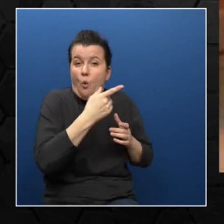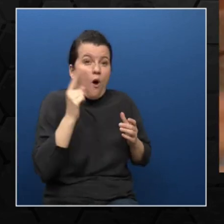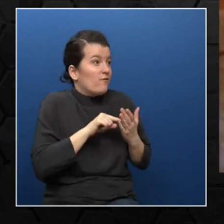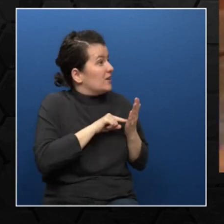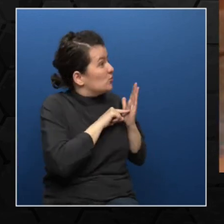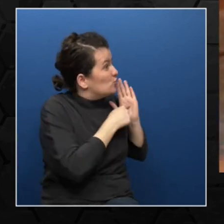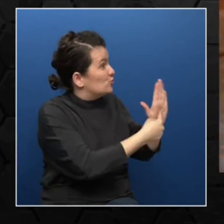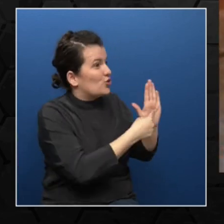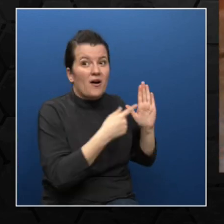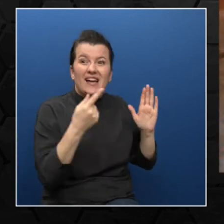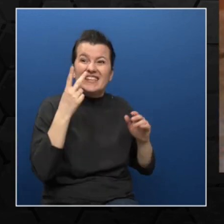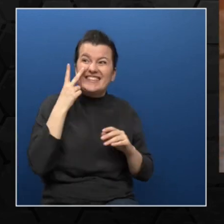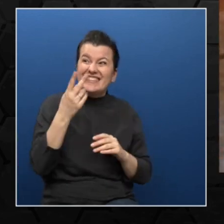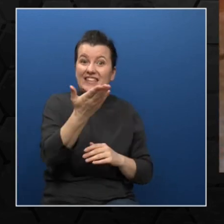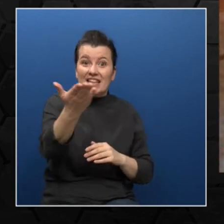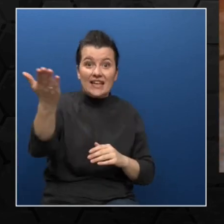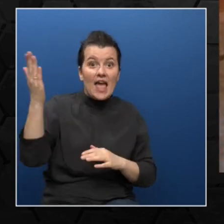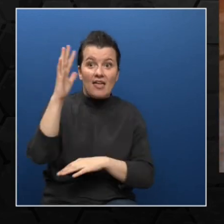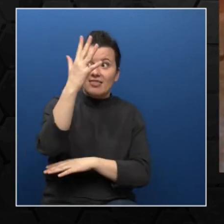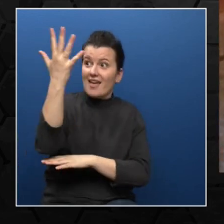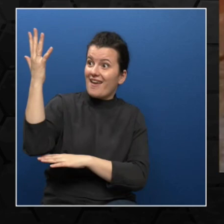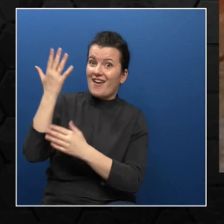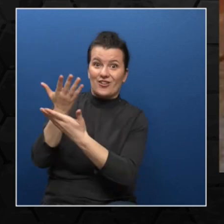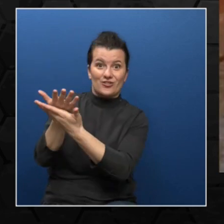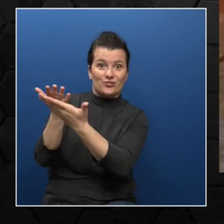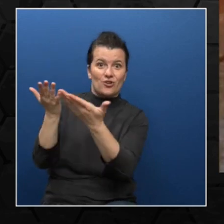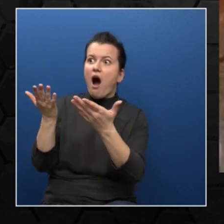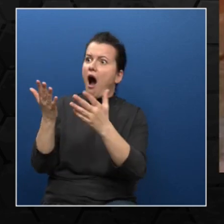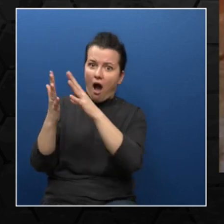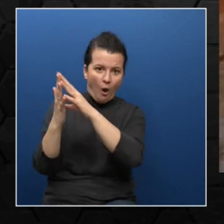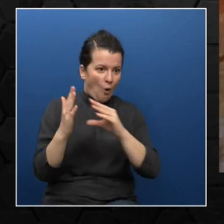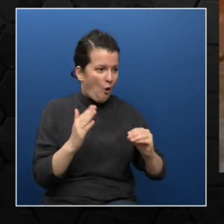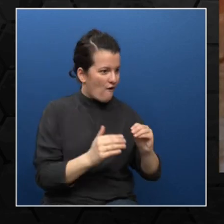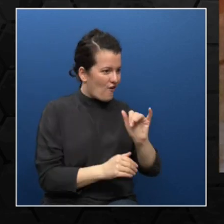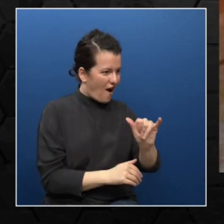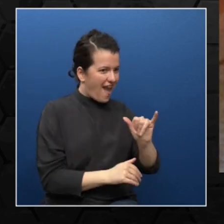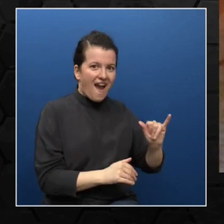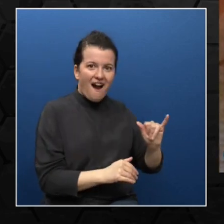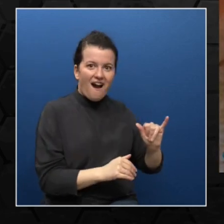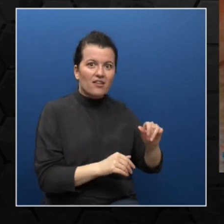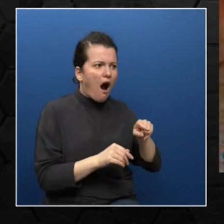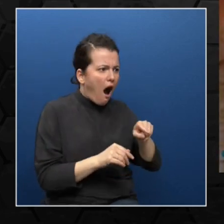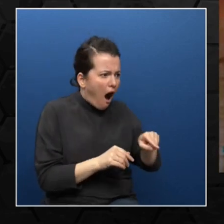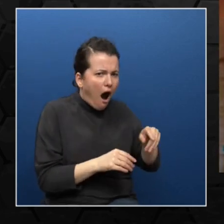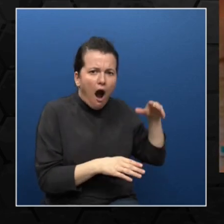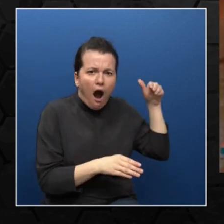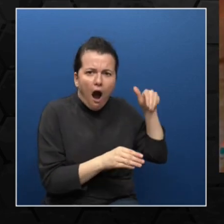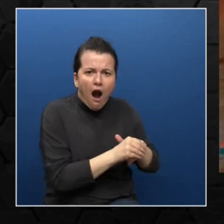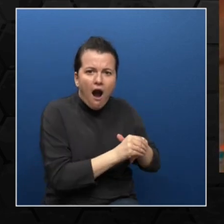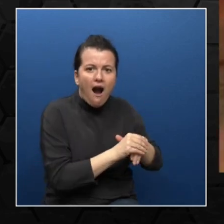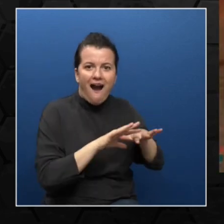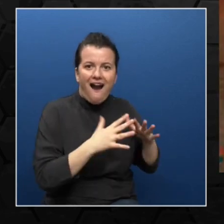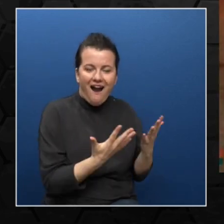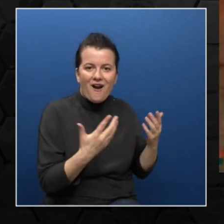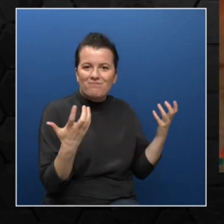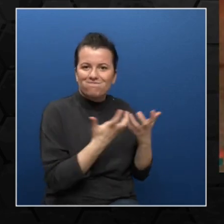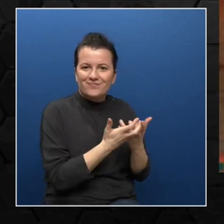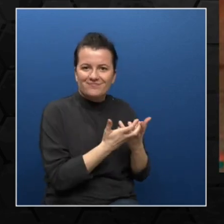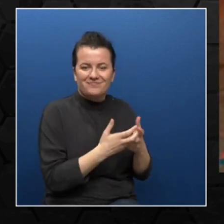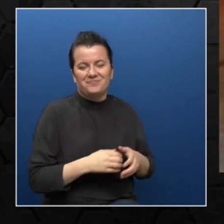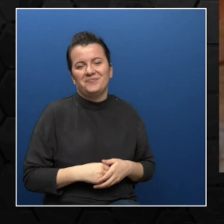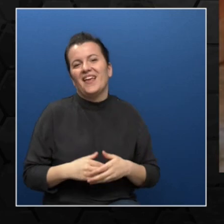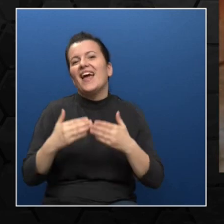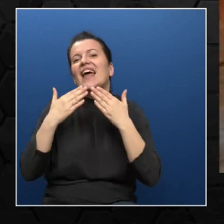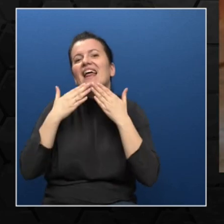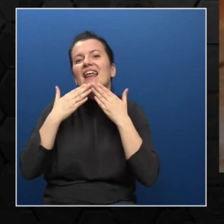this directly plays into some of the amazing AI solutions in place today. And so thank you so much for coming on.